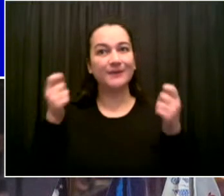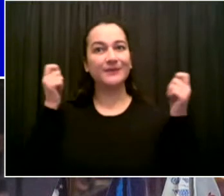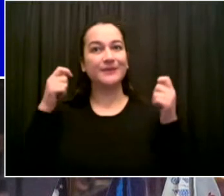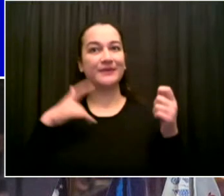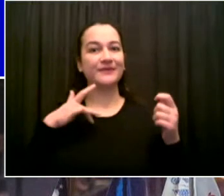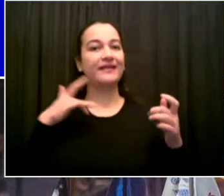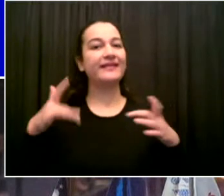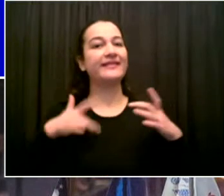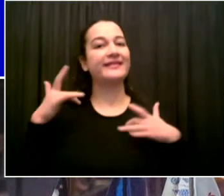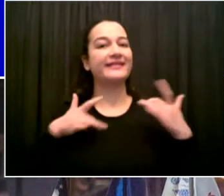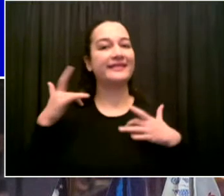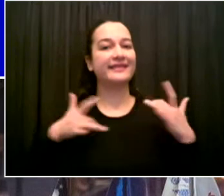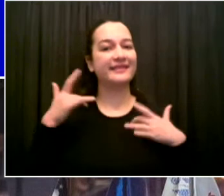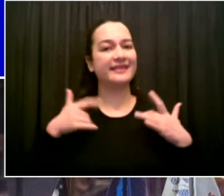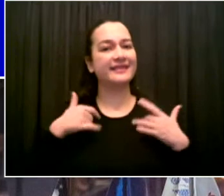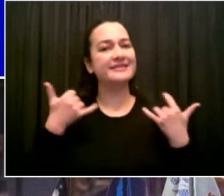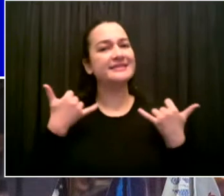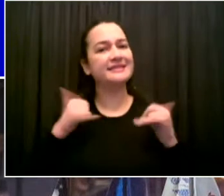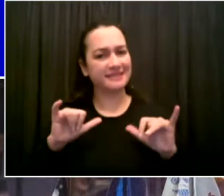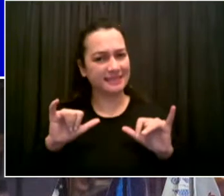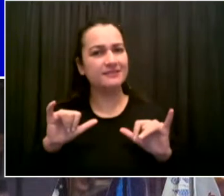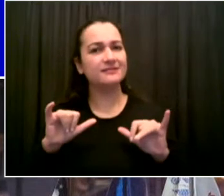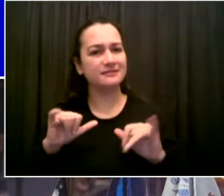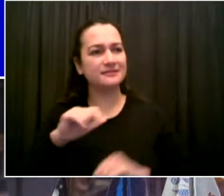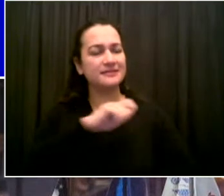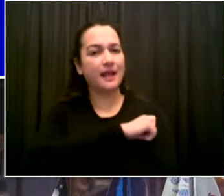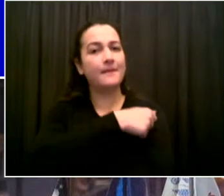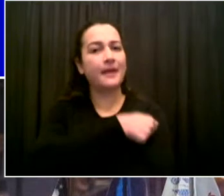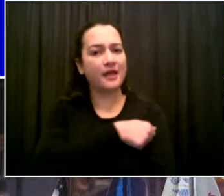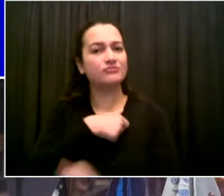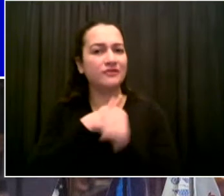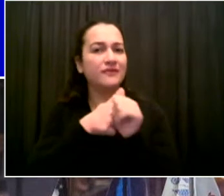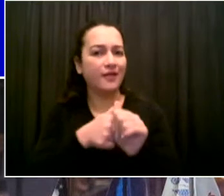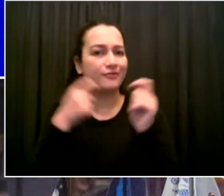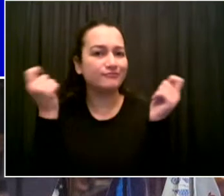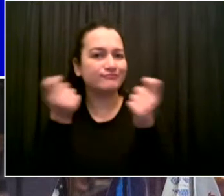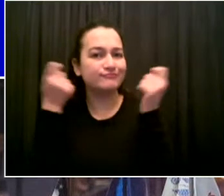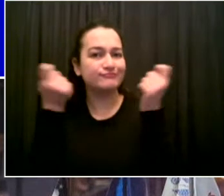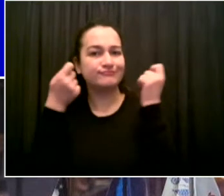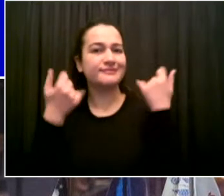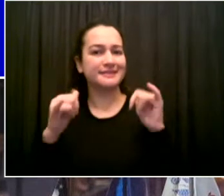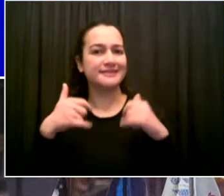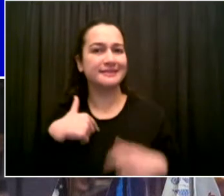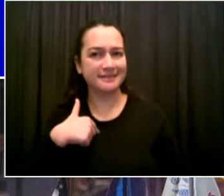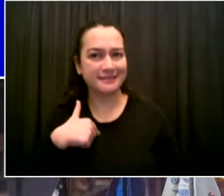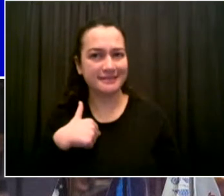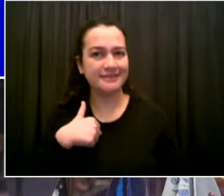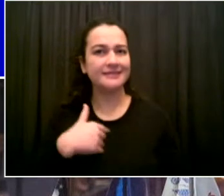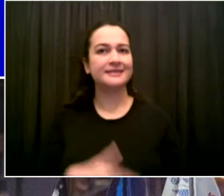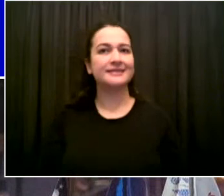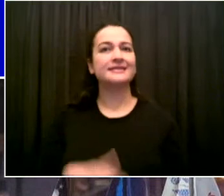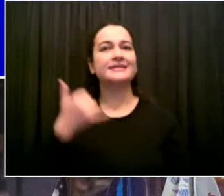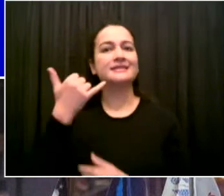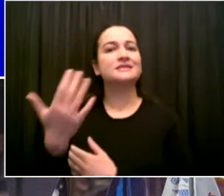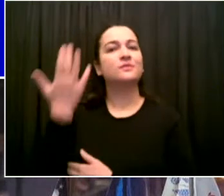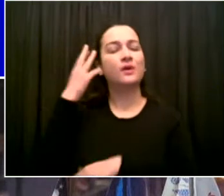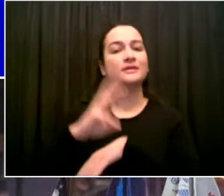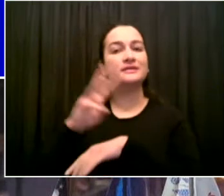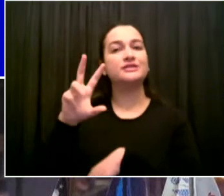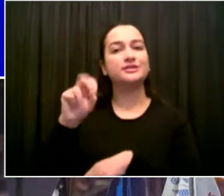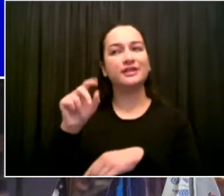marked the beginning of something better and the world changing for the better for all of us. Now, there are so many